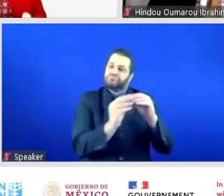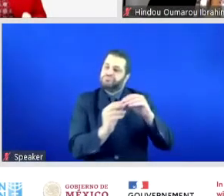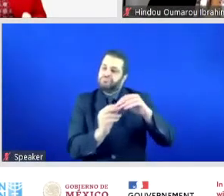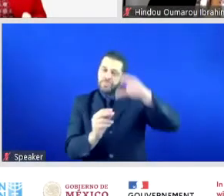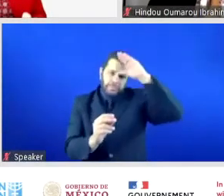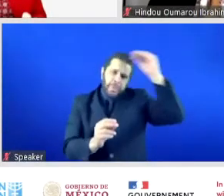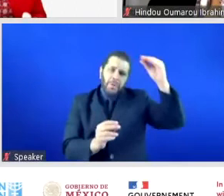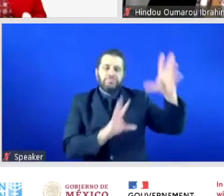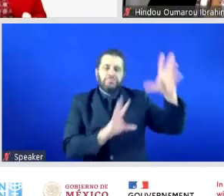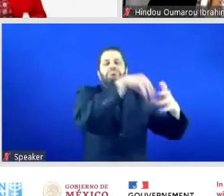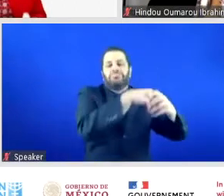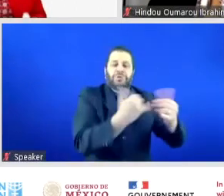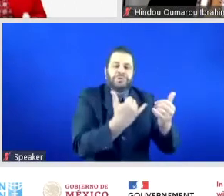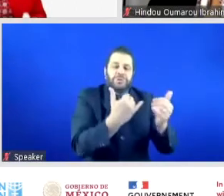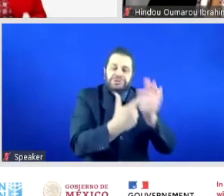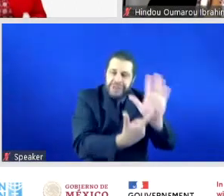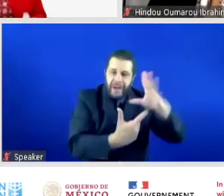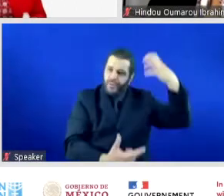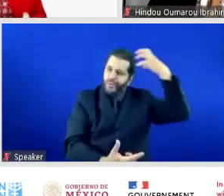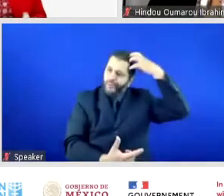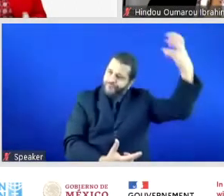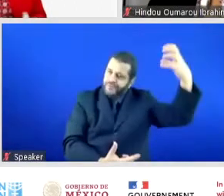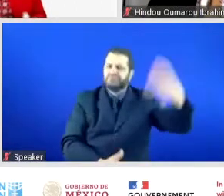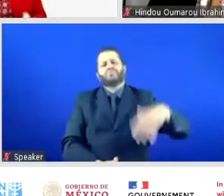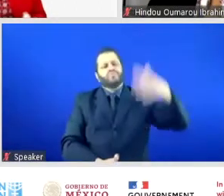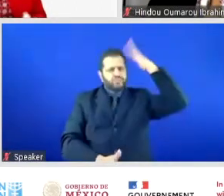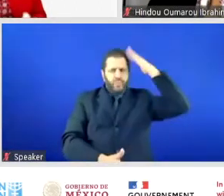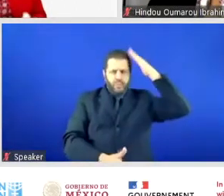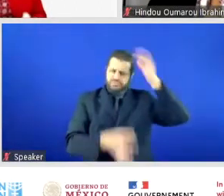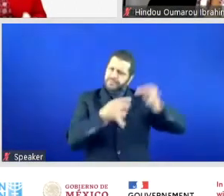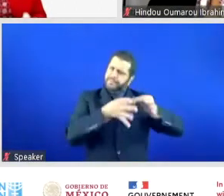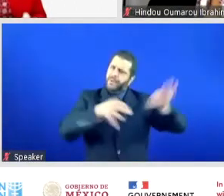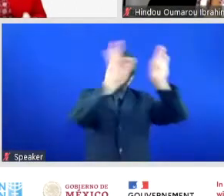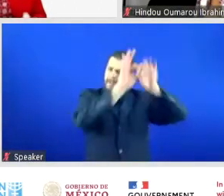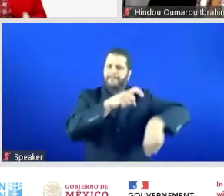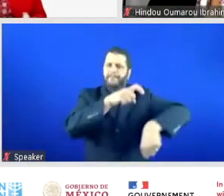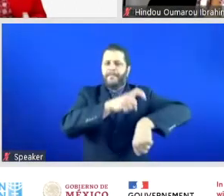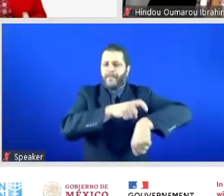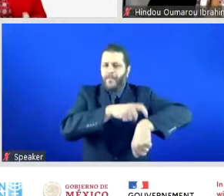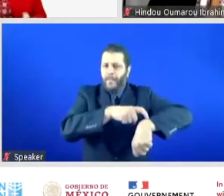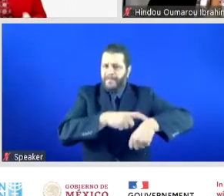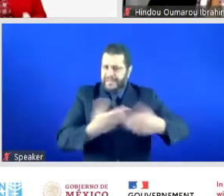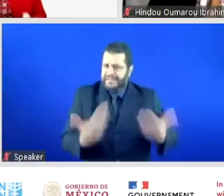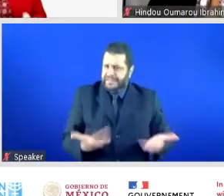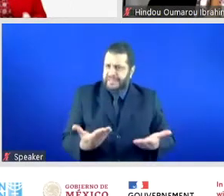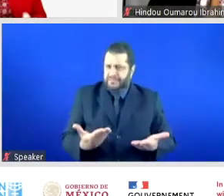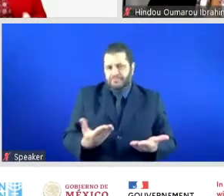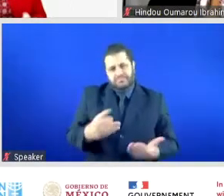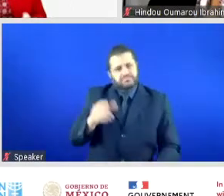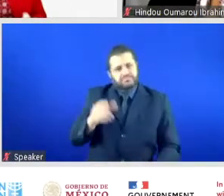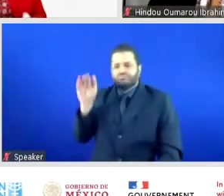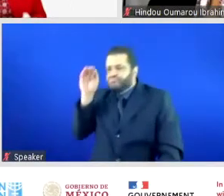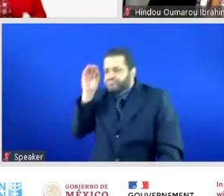consortiums are actually producing. And of course, the NGO sector has this really important role of being